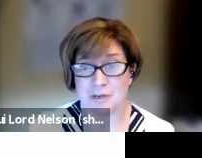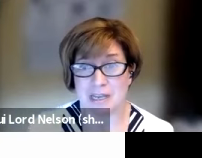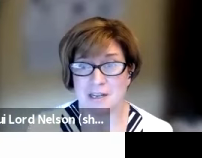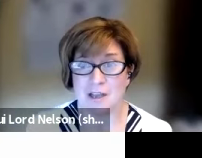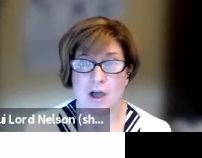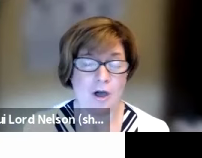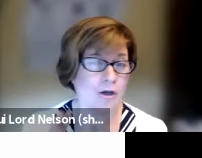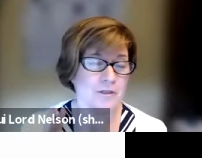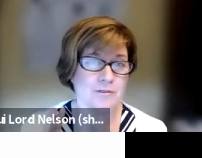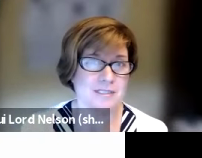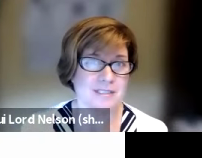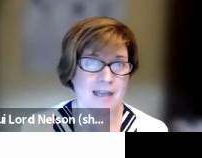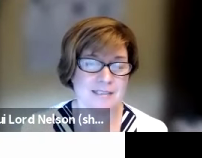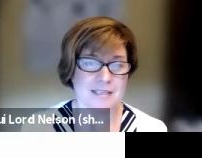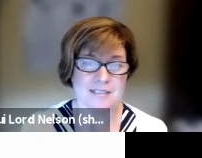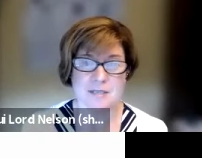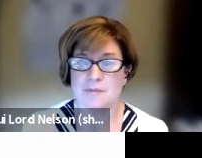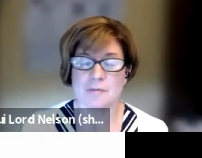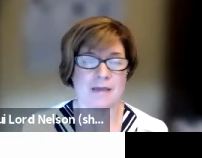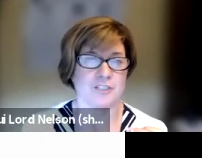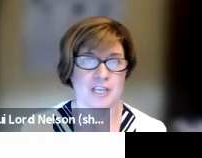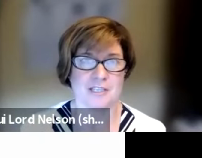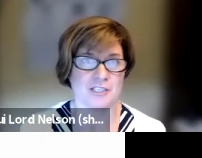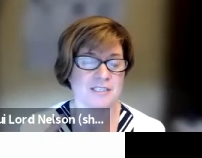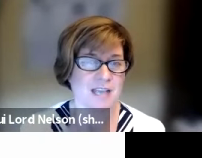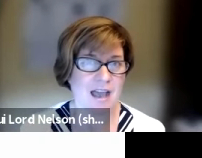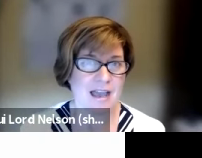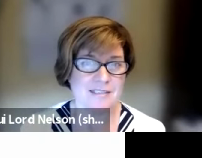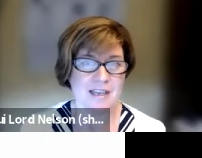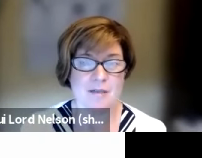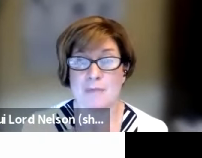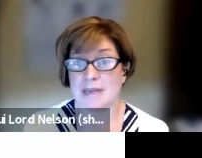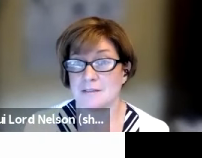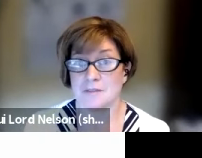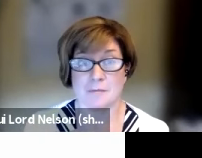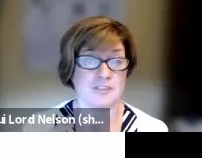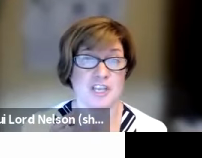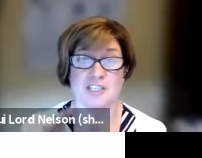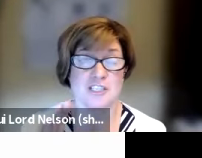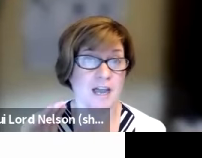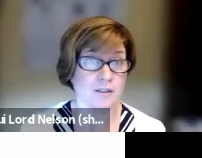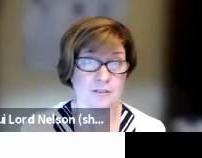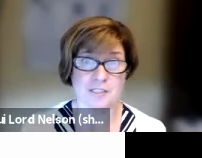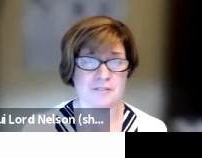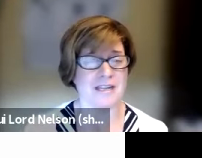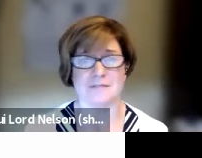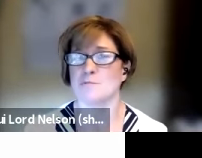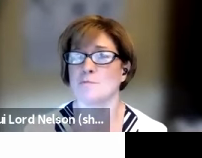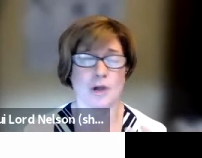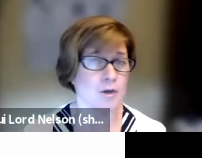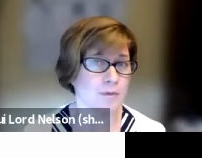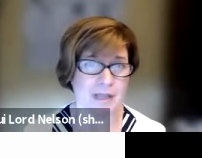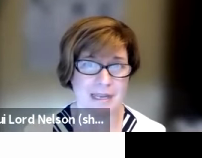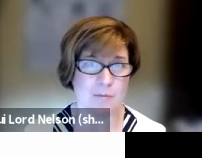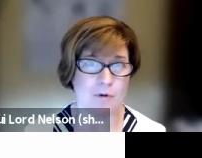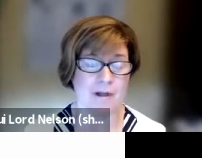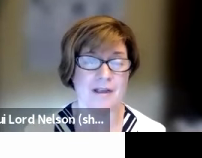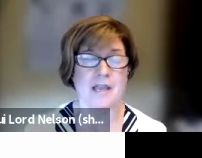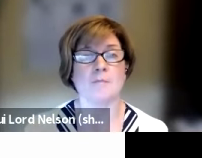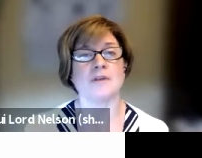of the screen, all those dots, some of them have changed size, many of them have changed colors. They're not even